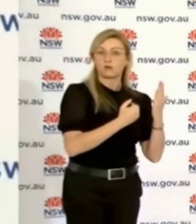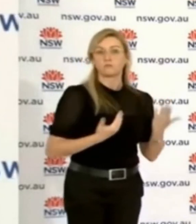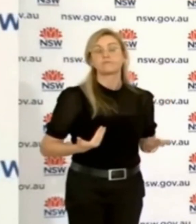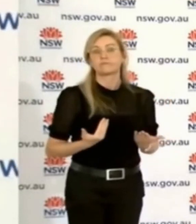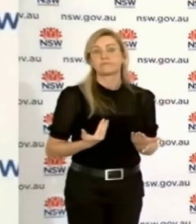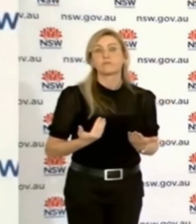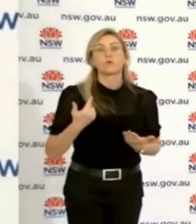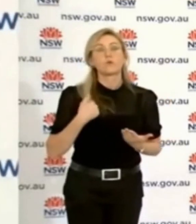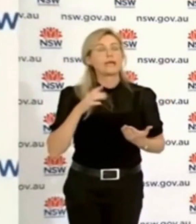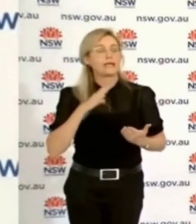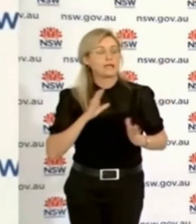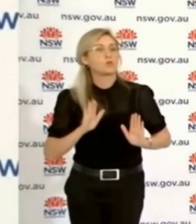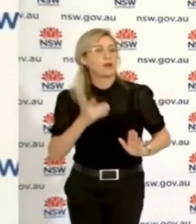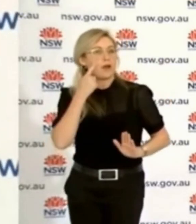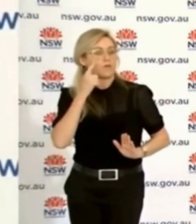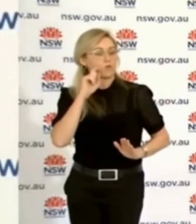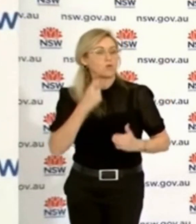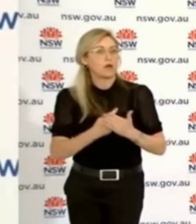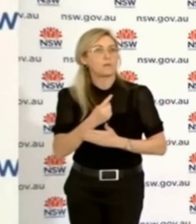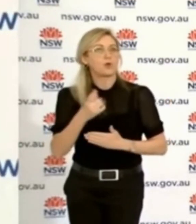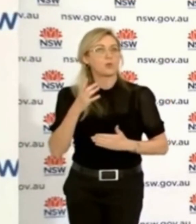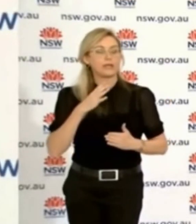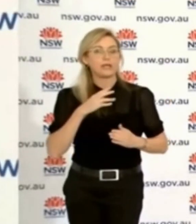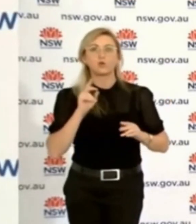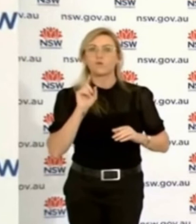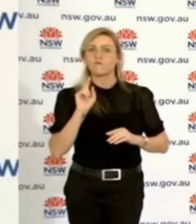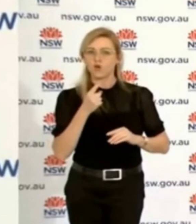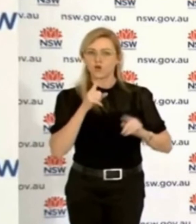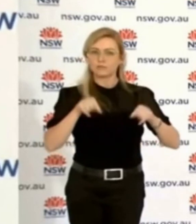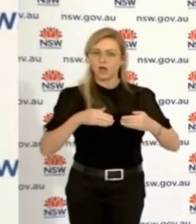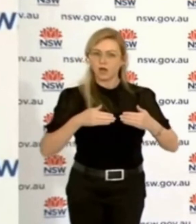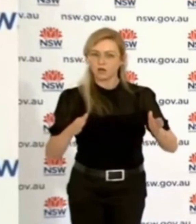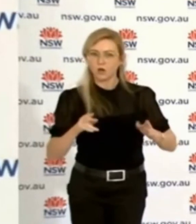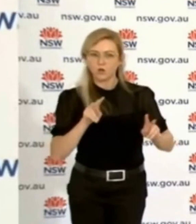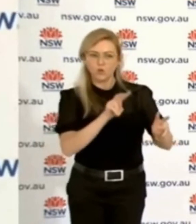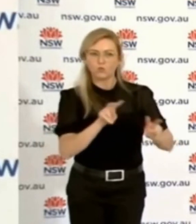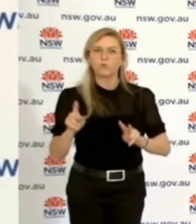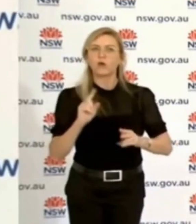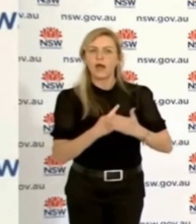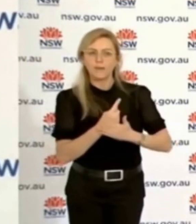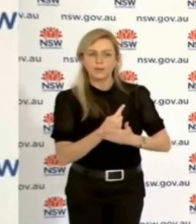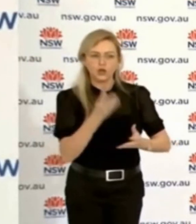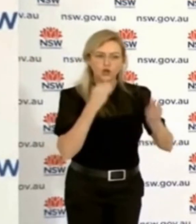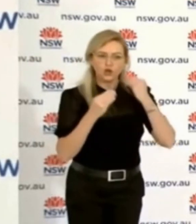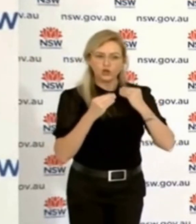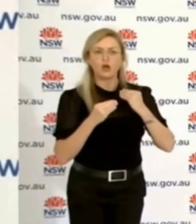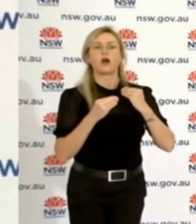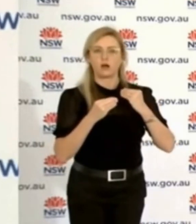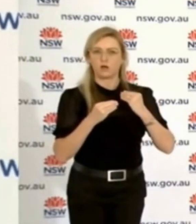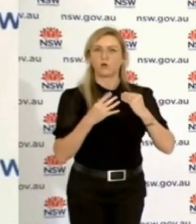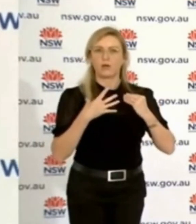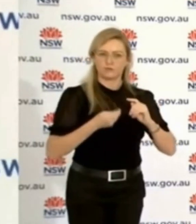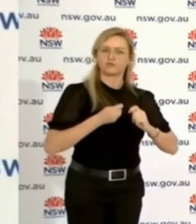but we will have to reflect and learn. This is not going to be a set and forget. The learnings we've acquired now will